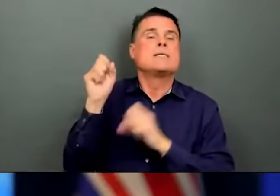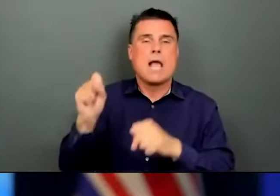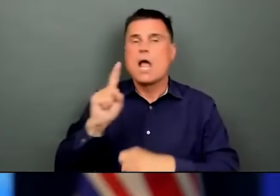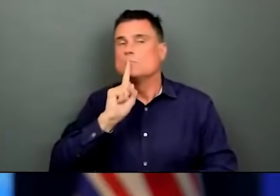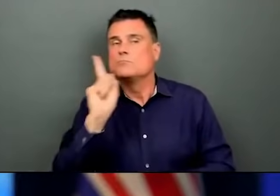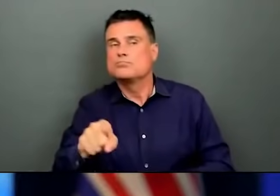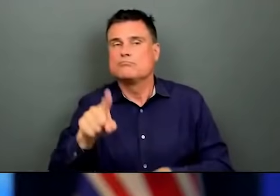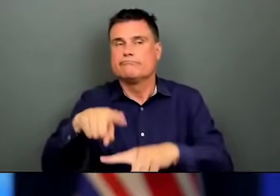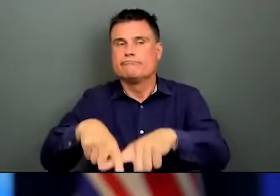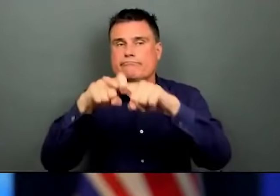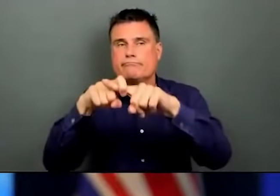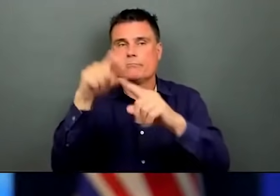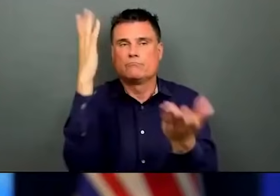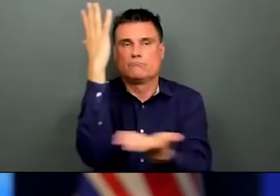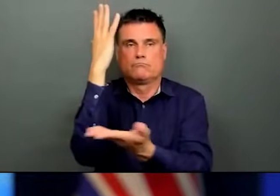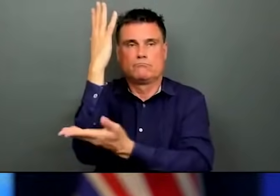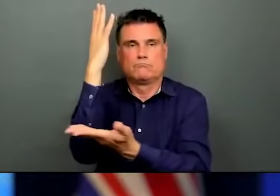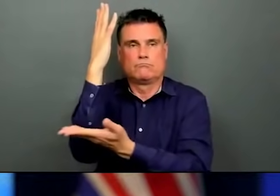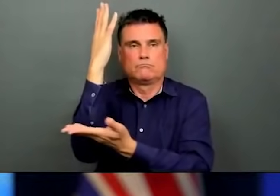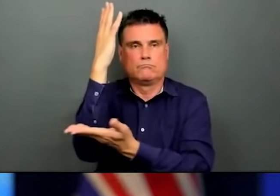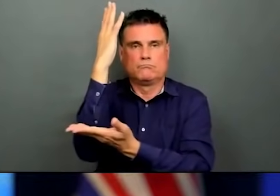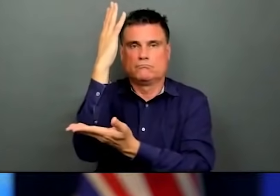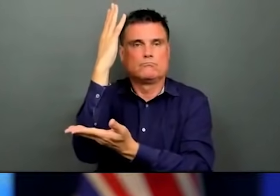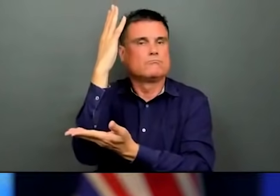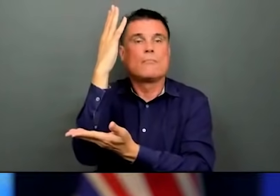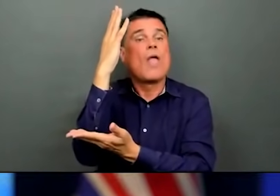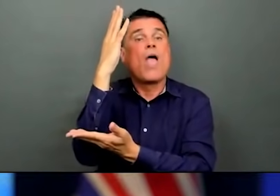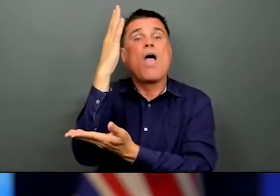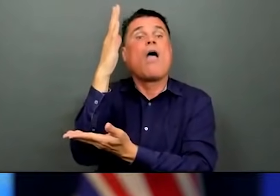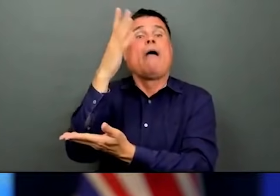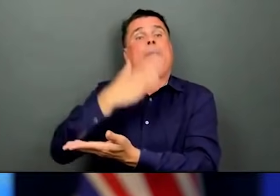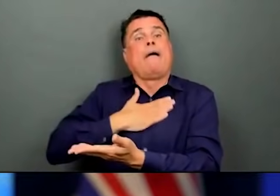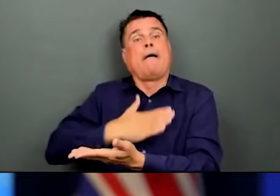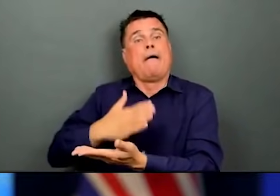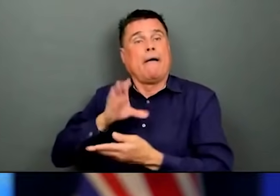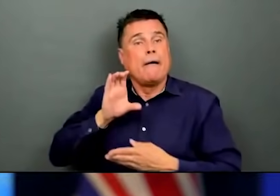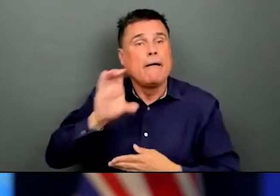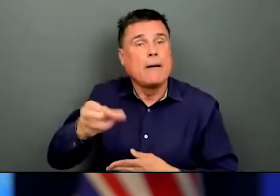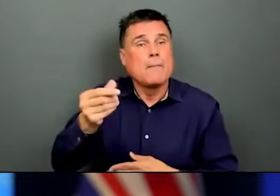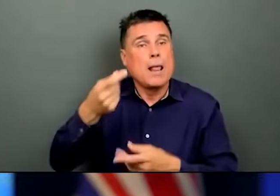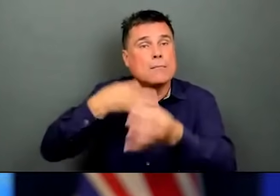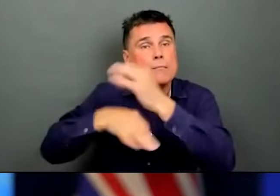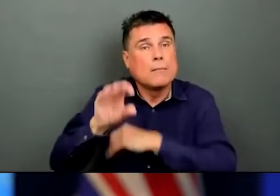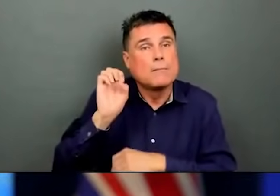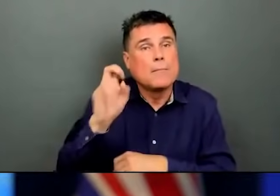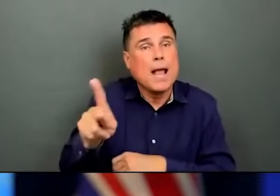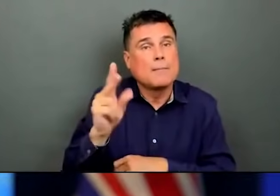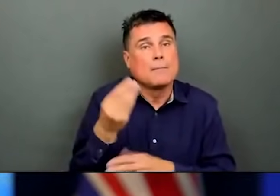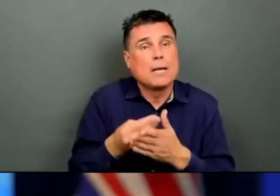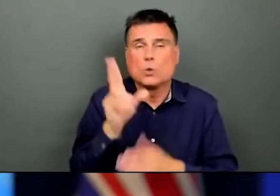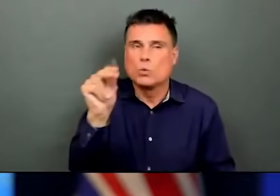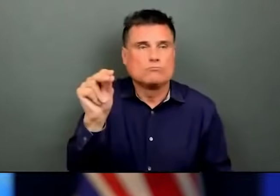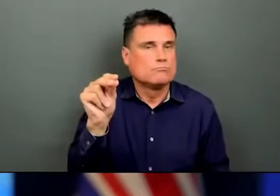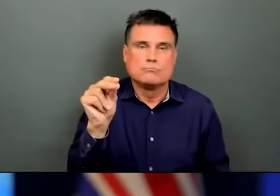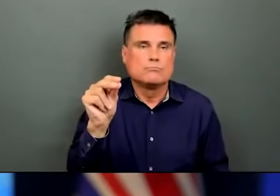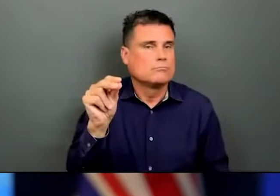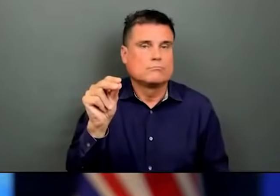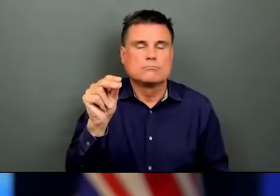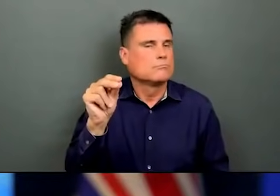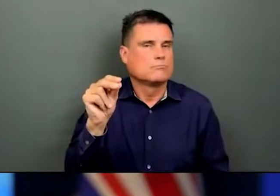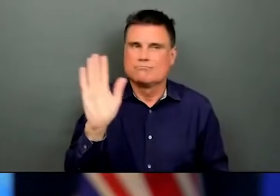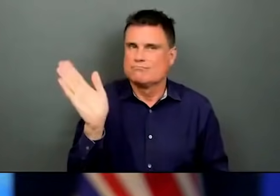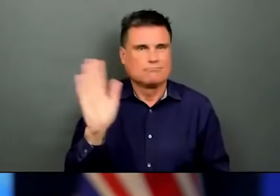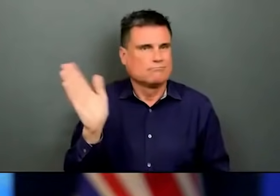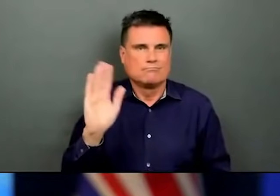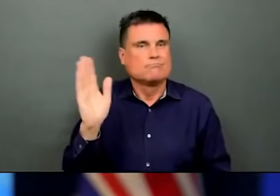that we can distribute tenures in a more effective way to get more jobs out of the land base, to make sure that we're focusing on adding more